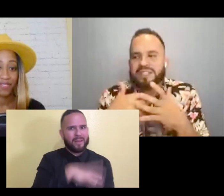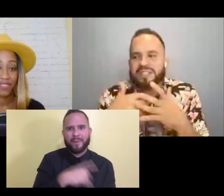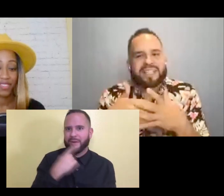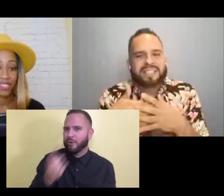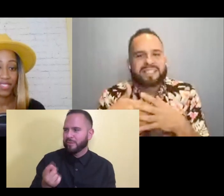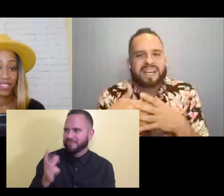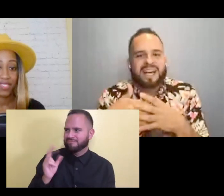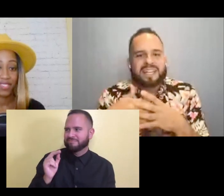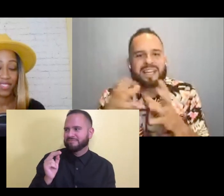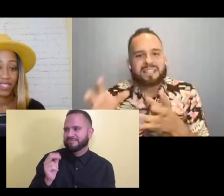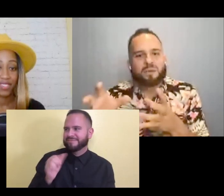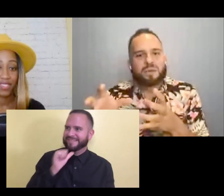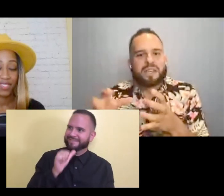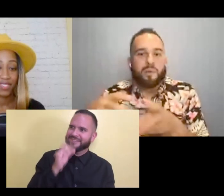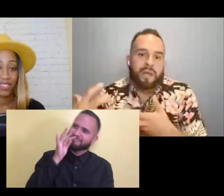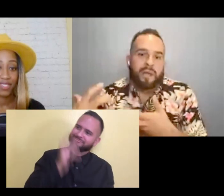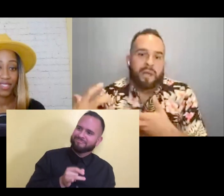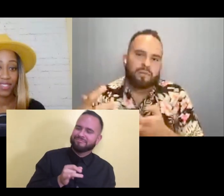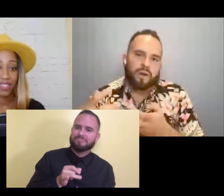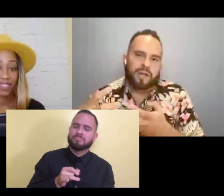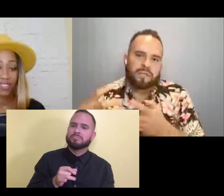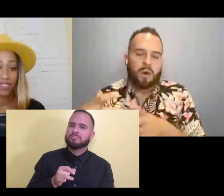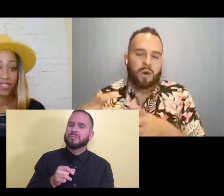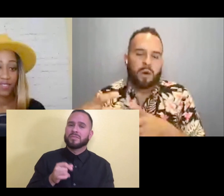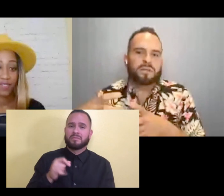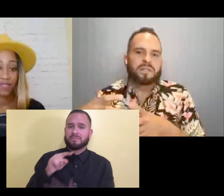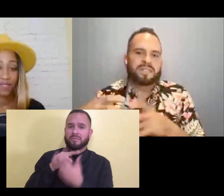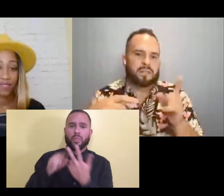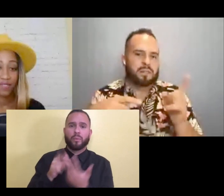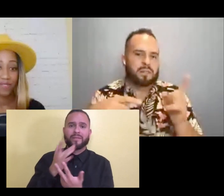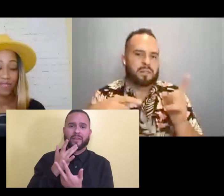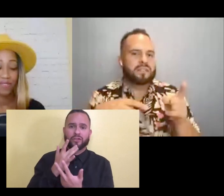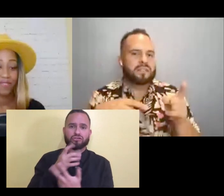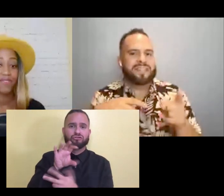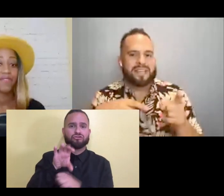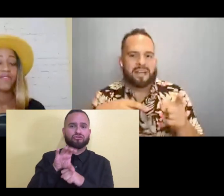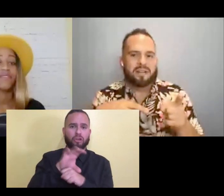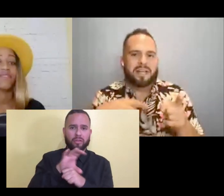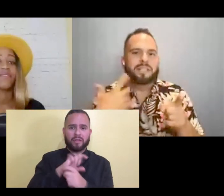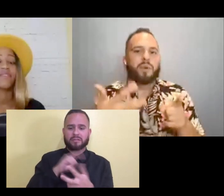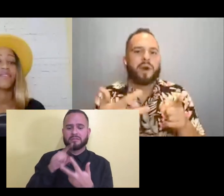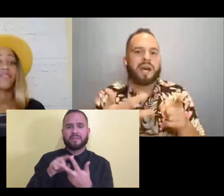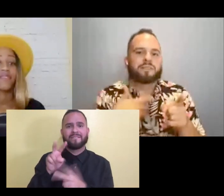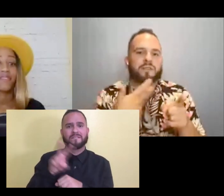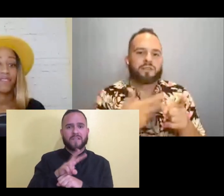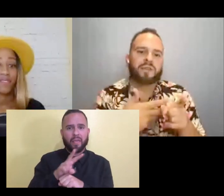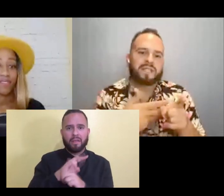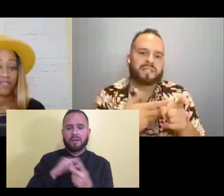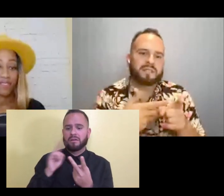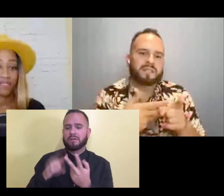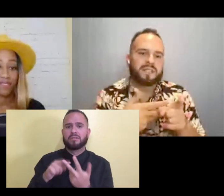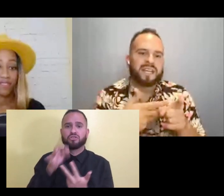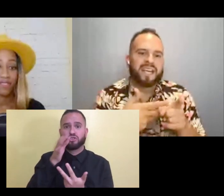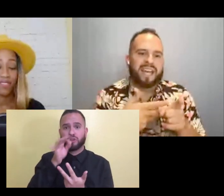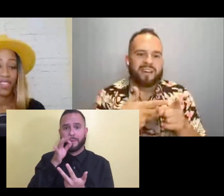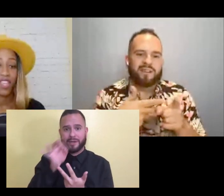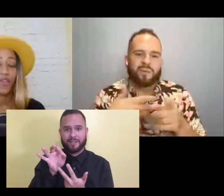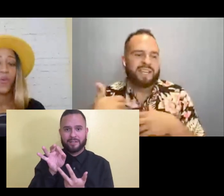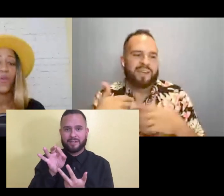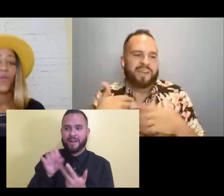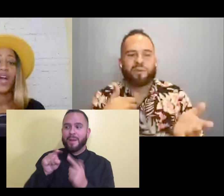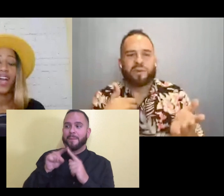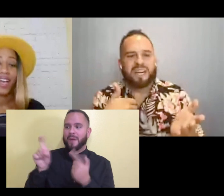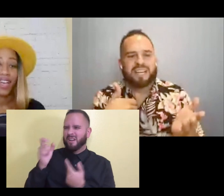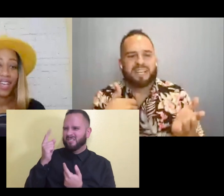the thing is that that's the one that we can afford as locals. He's like, so the one you're seeing there, it's priced for tourists, and we